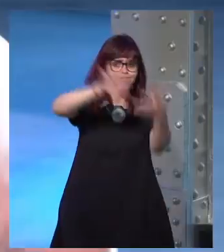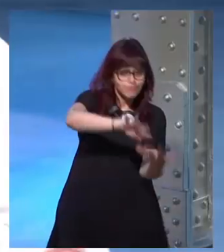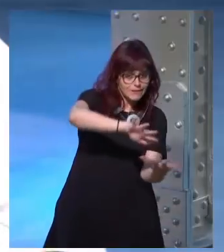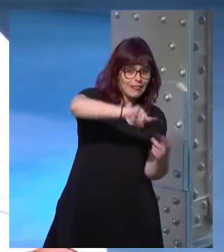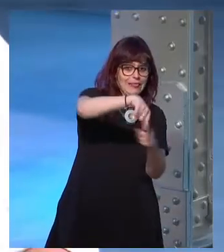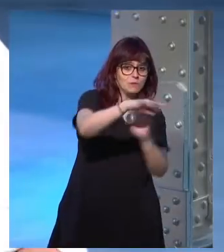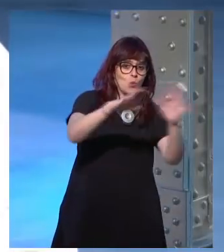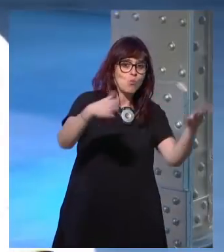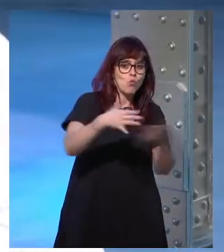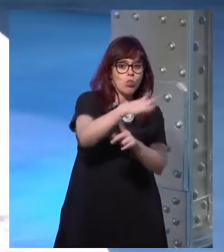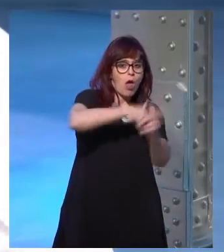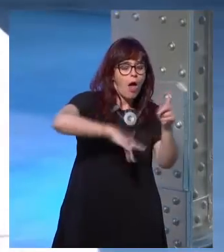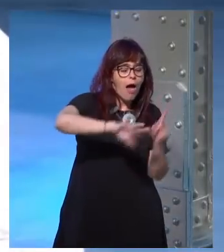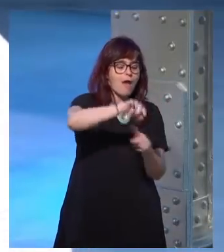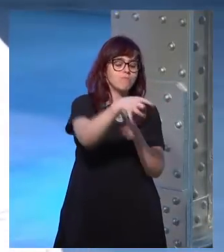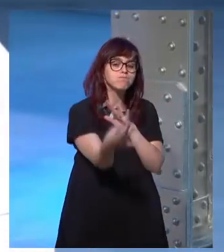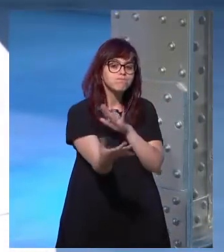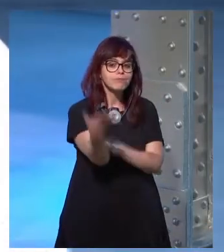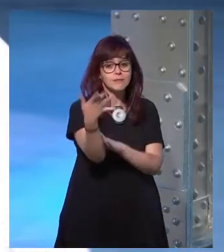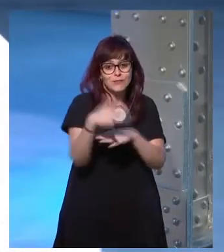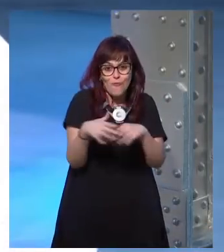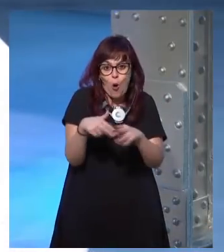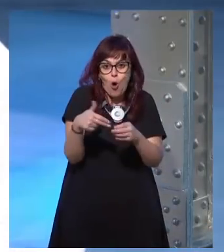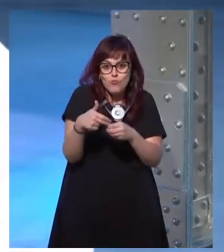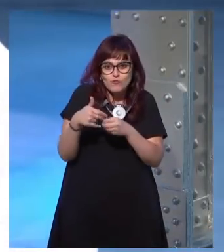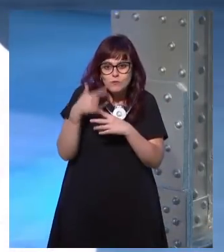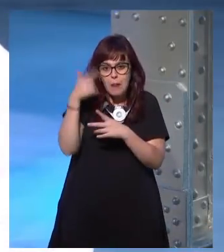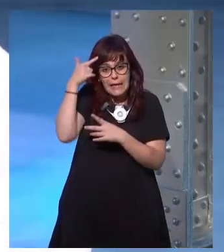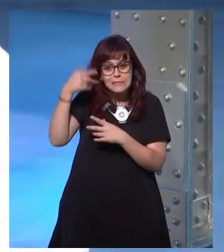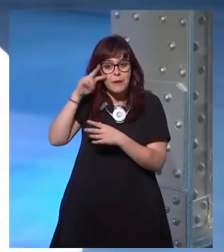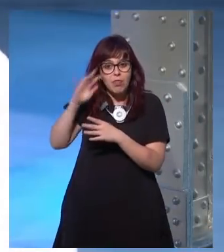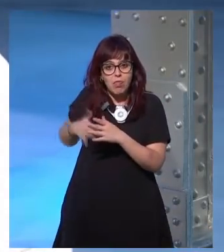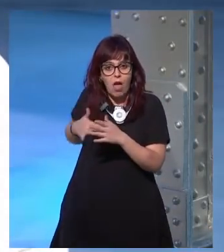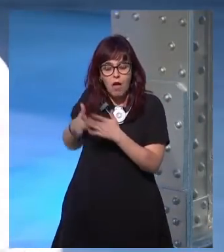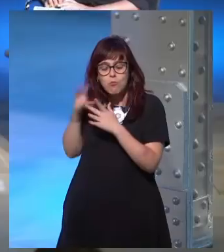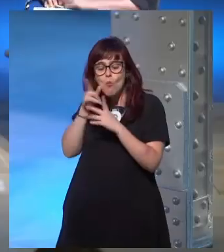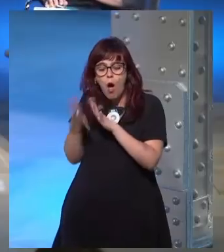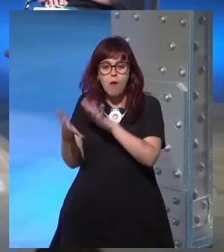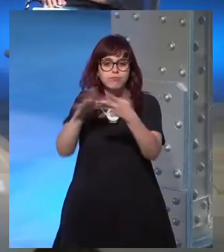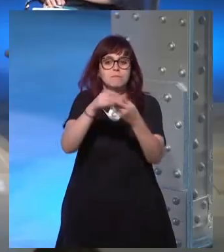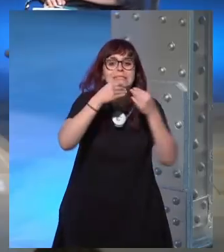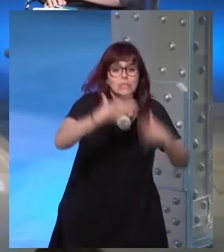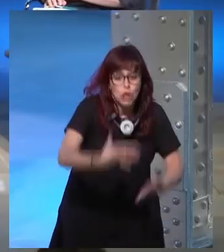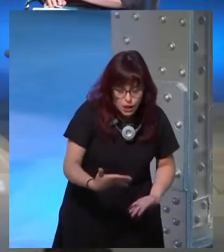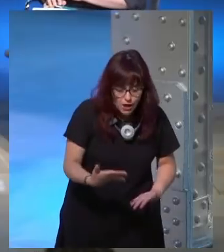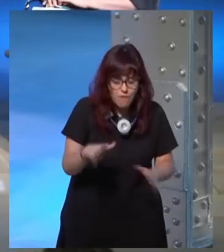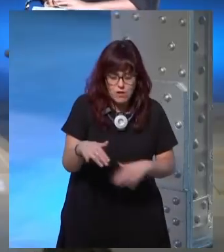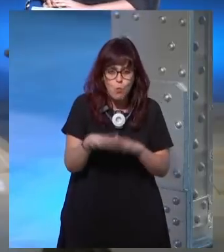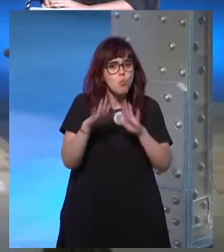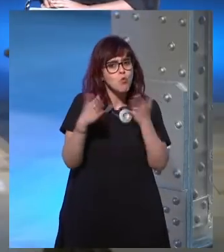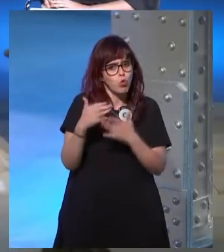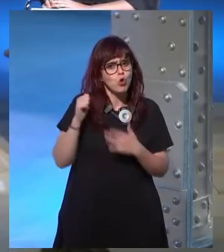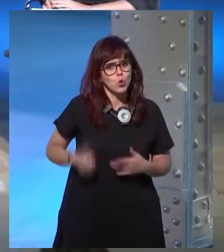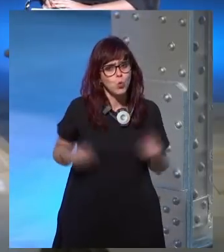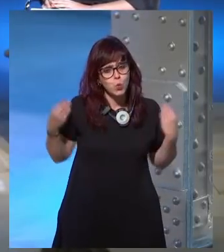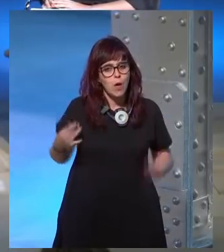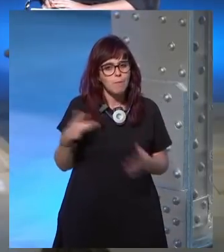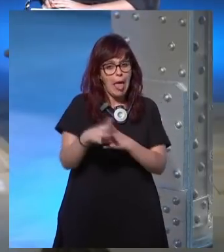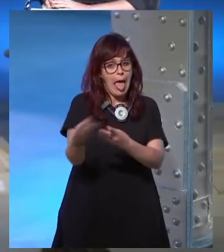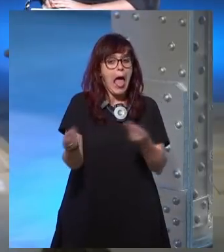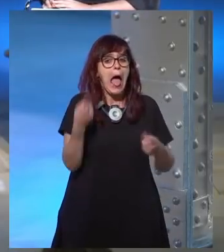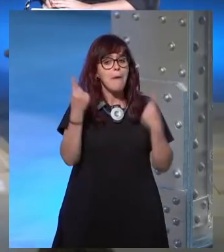those worlds, for sure. Yeah. Y esos mundos tan... And those such rich worlds that